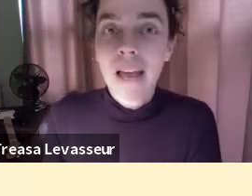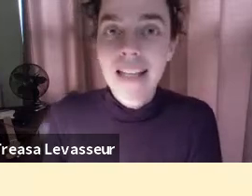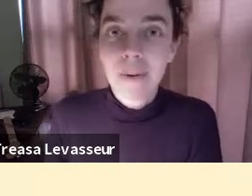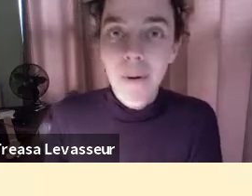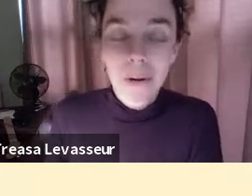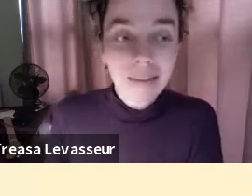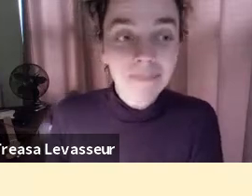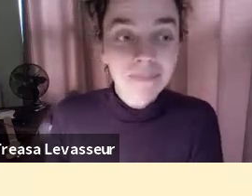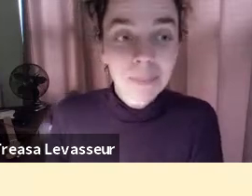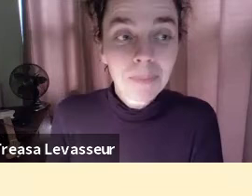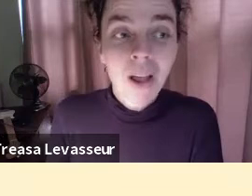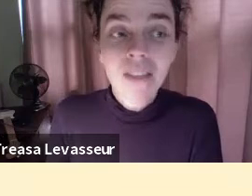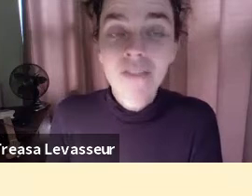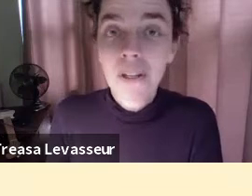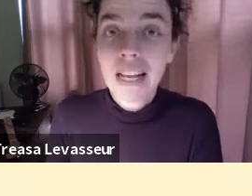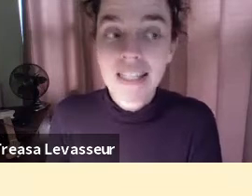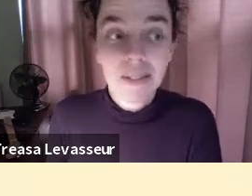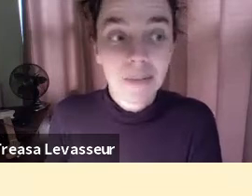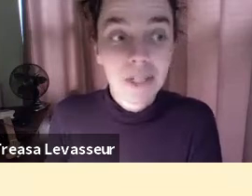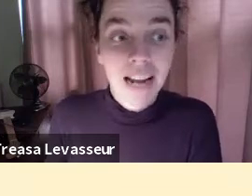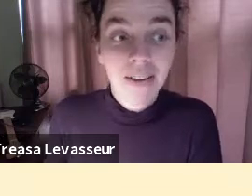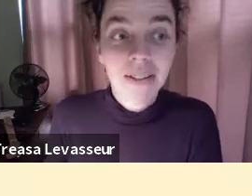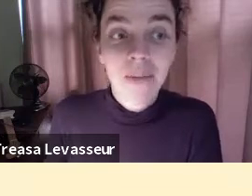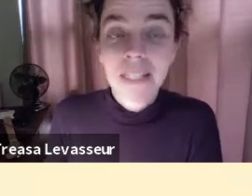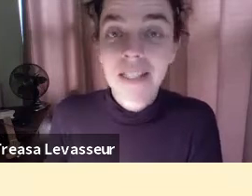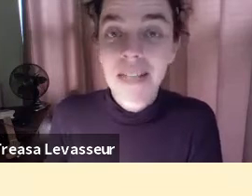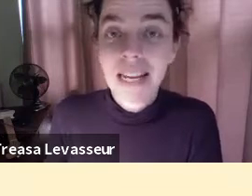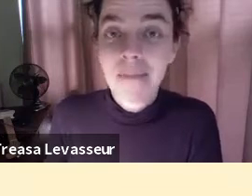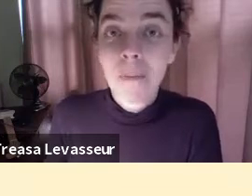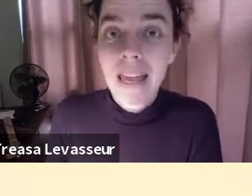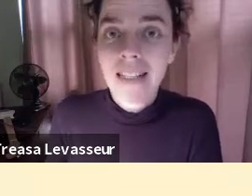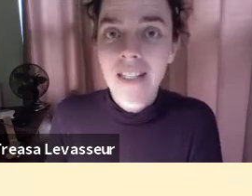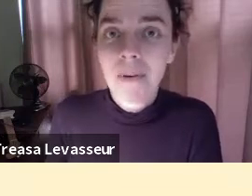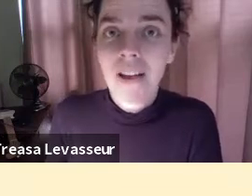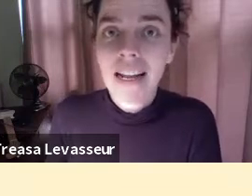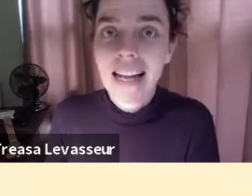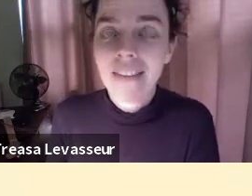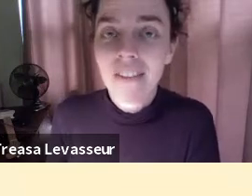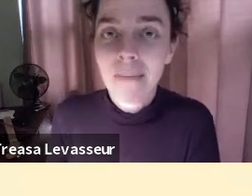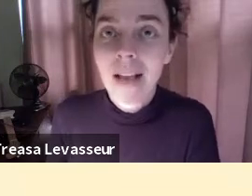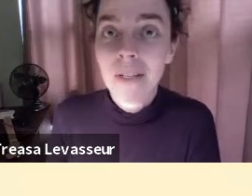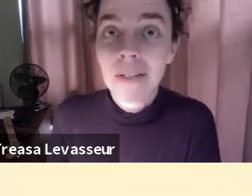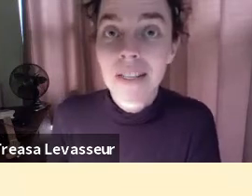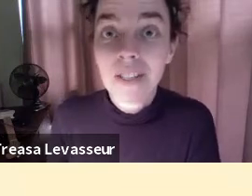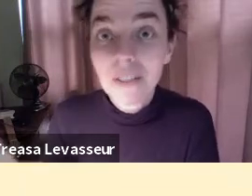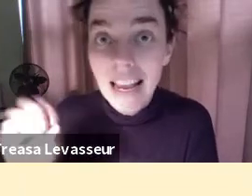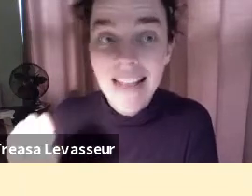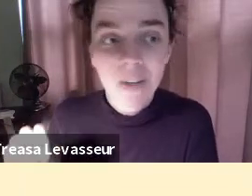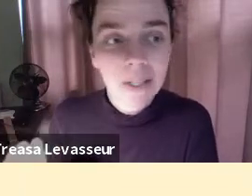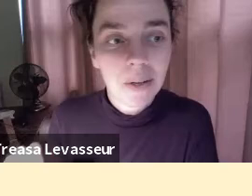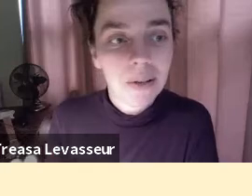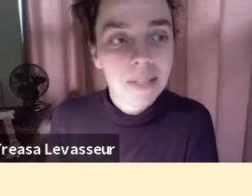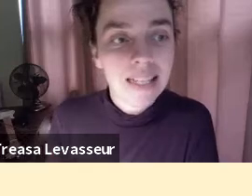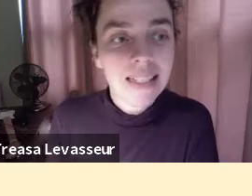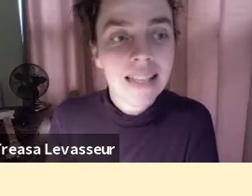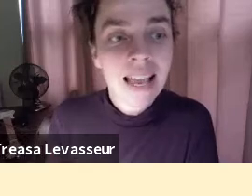available as a recording on the Folk Alliance YouTube channel, so please do take a moment to provide any feedback when you see the survey as your